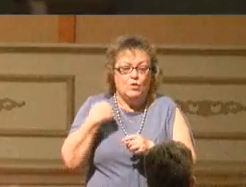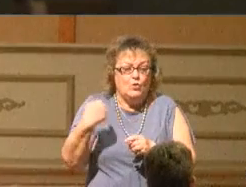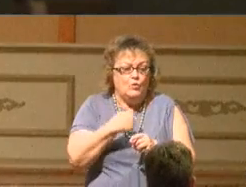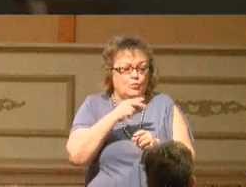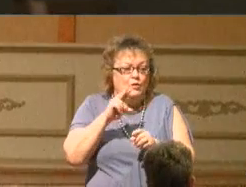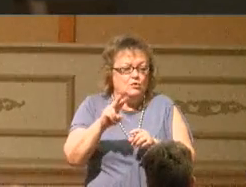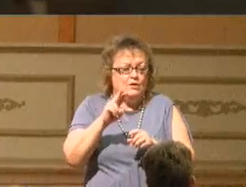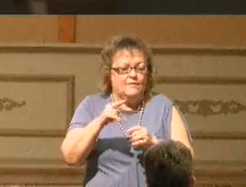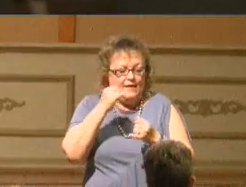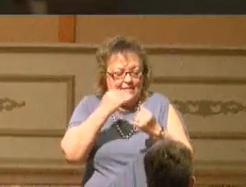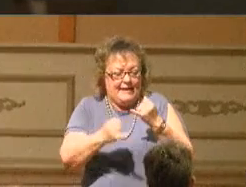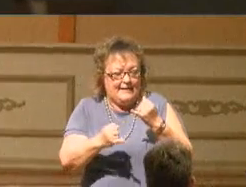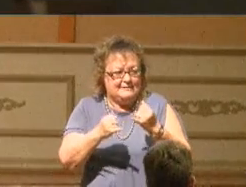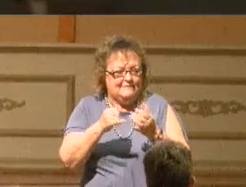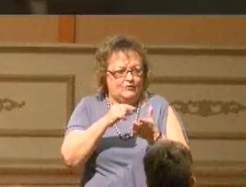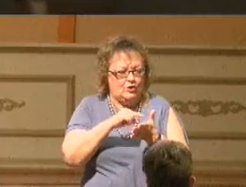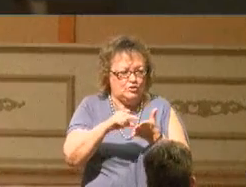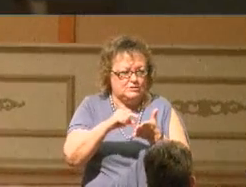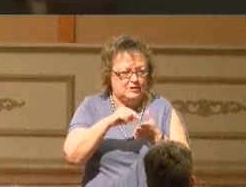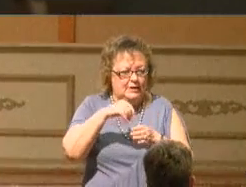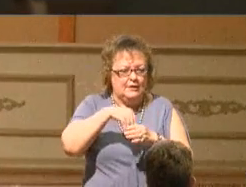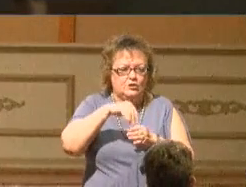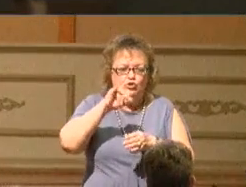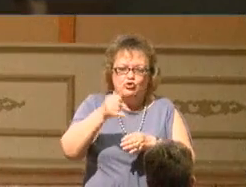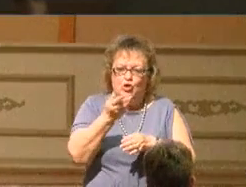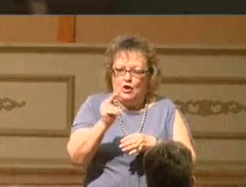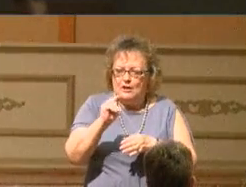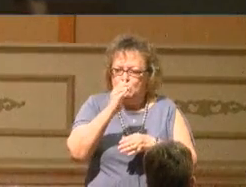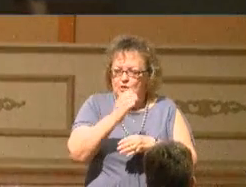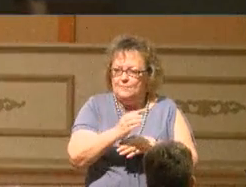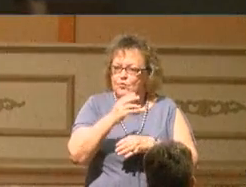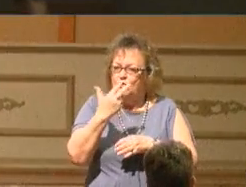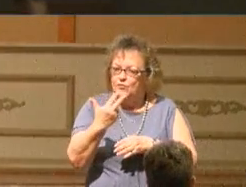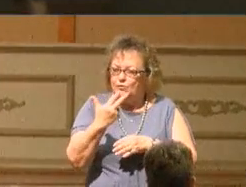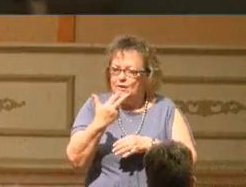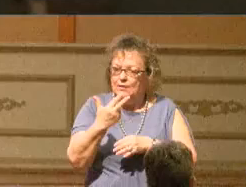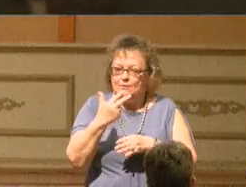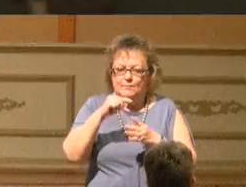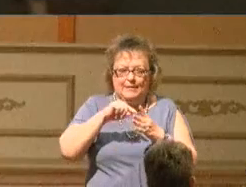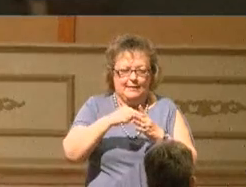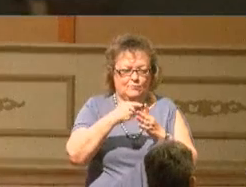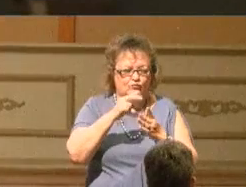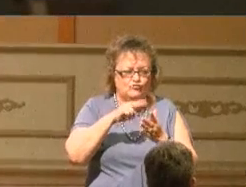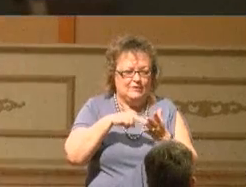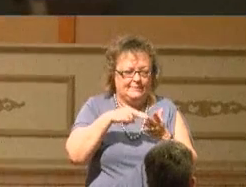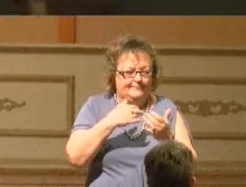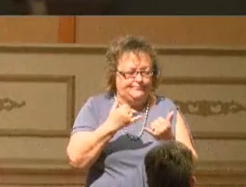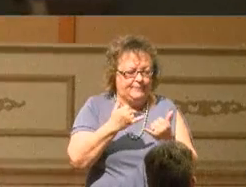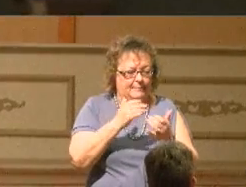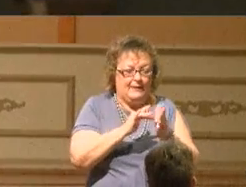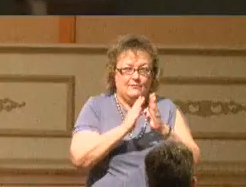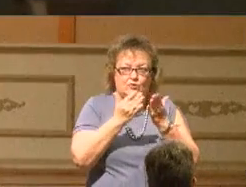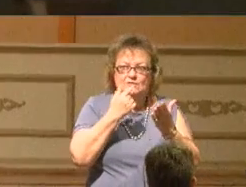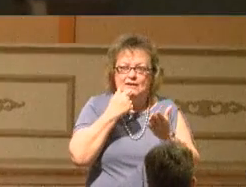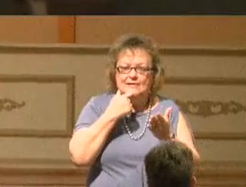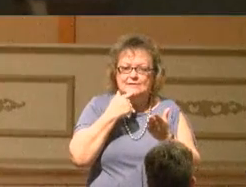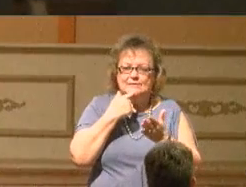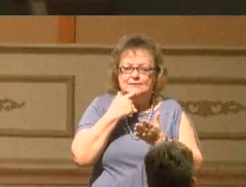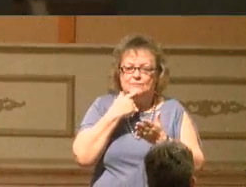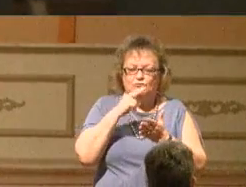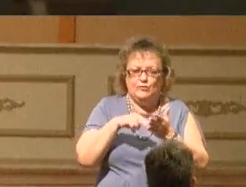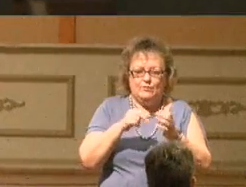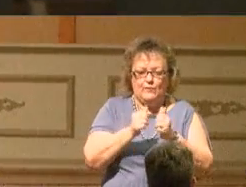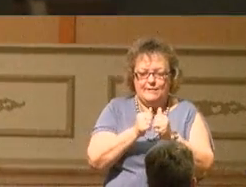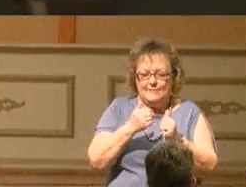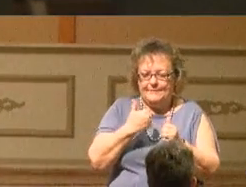the last verse in John chapter 3, let's begin reading, please. The Bible says, read it aloud with me if you